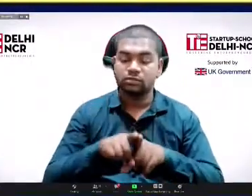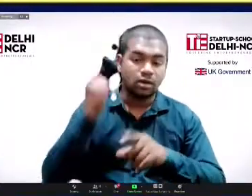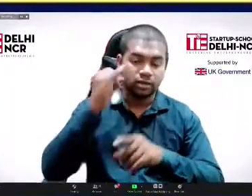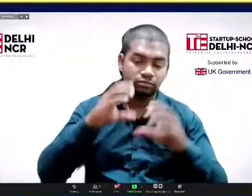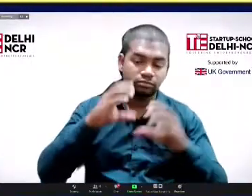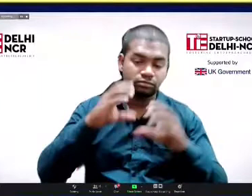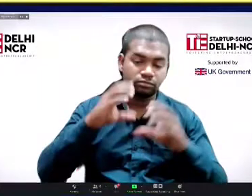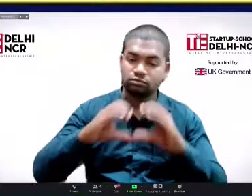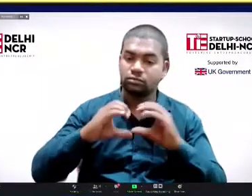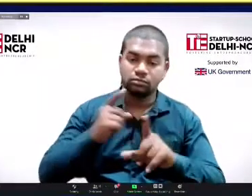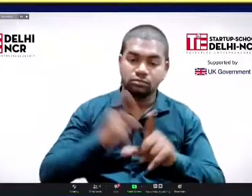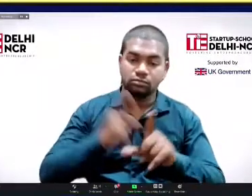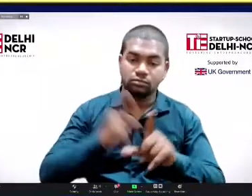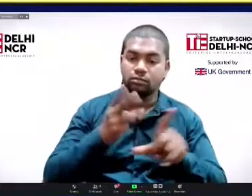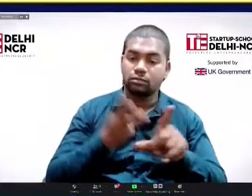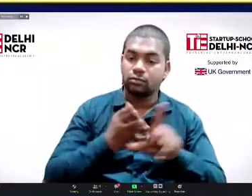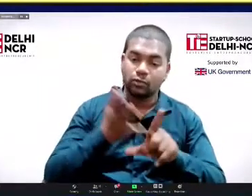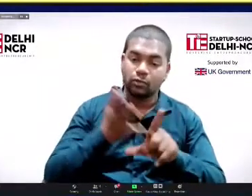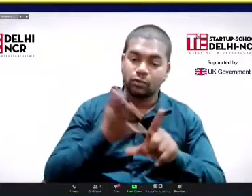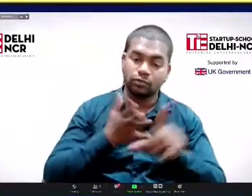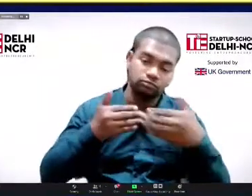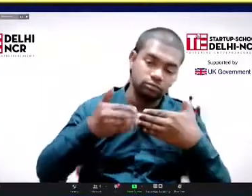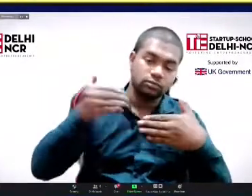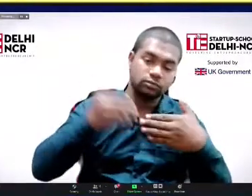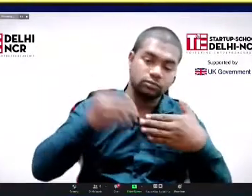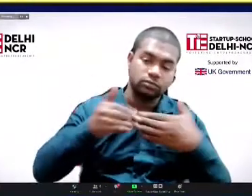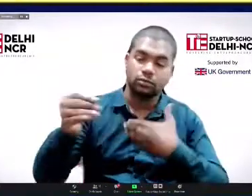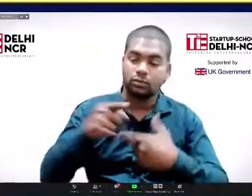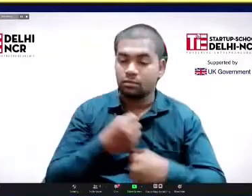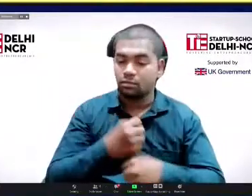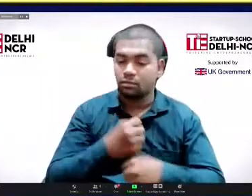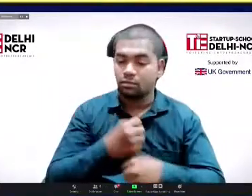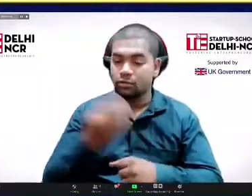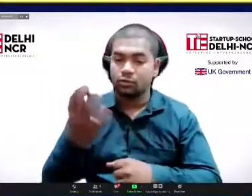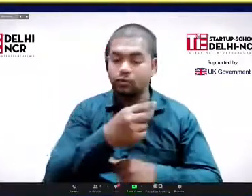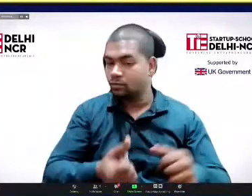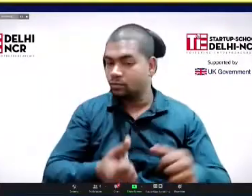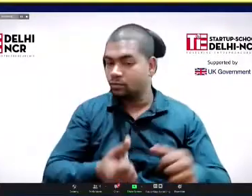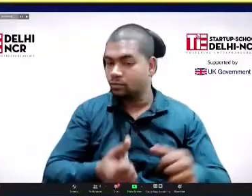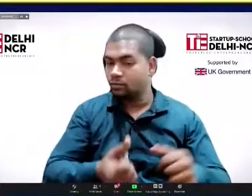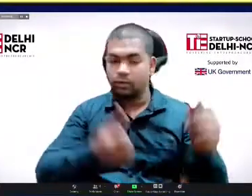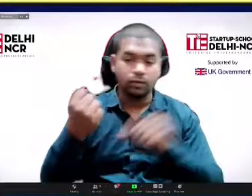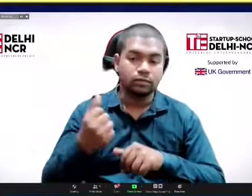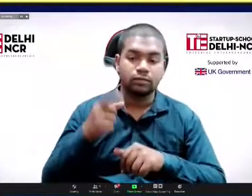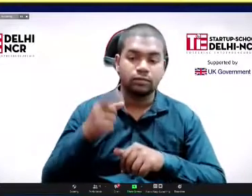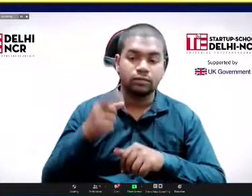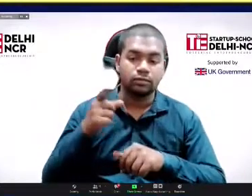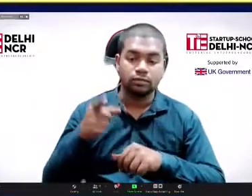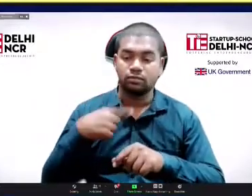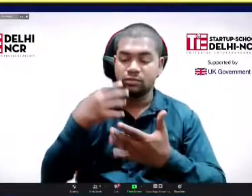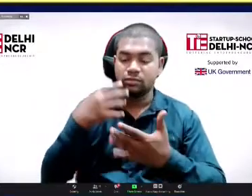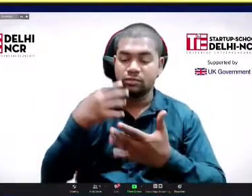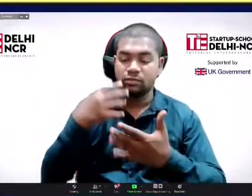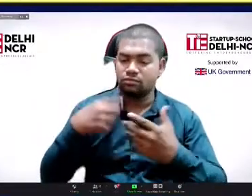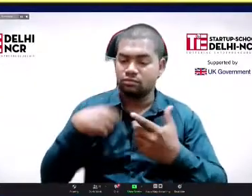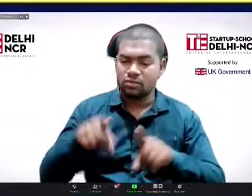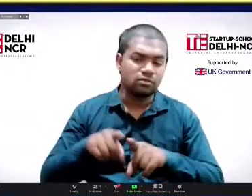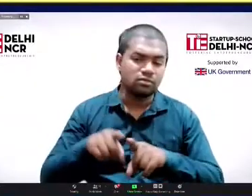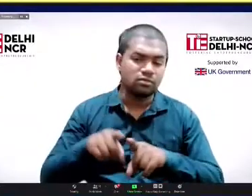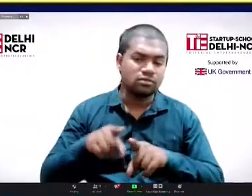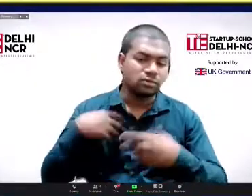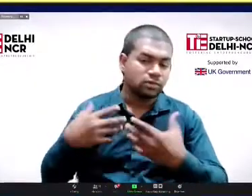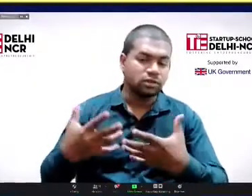many, many, many years later. So Manipal is one of the brands we created where we went back to where the founders started from. Today,